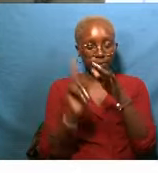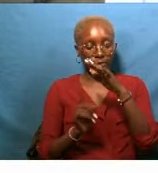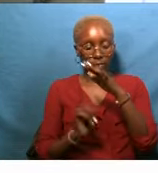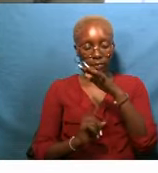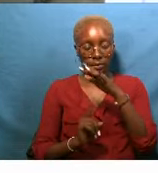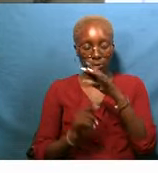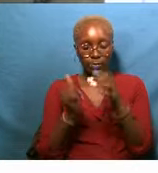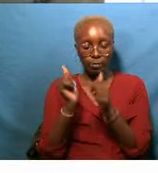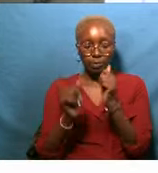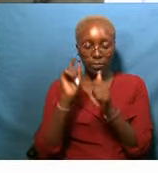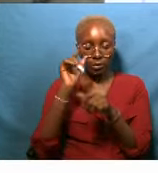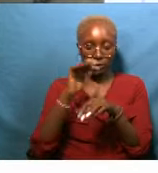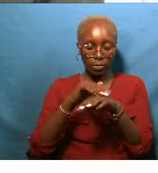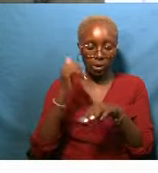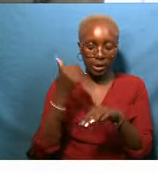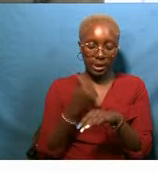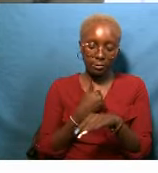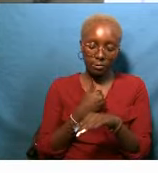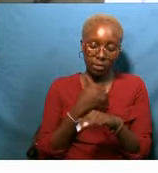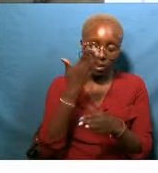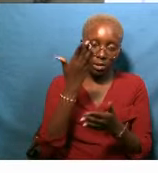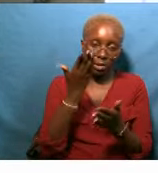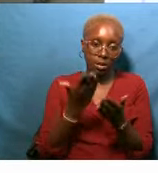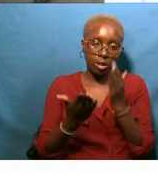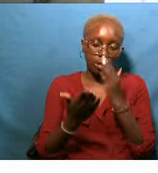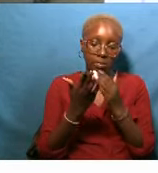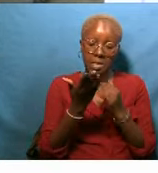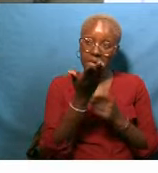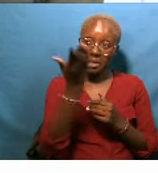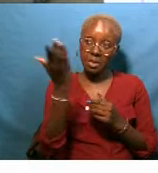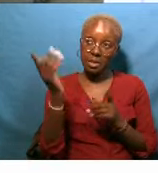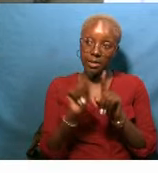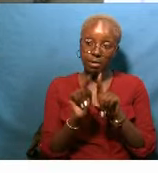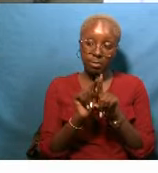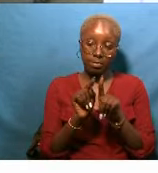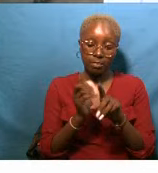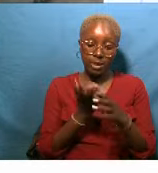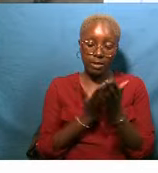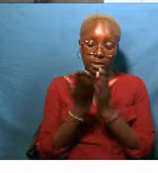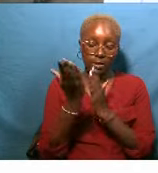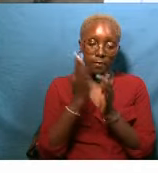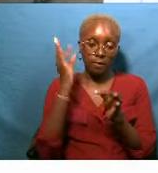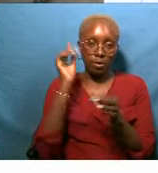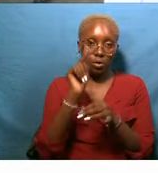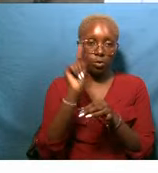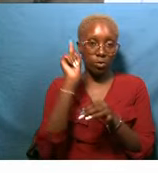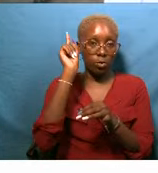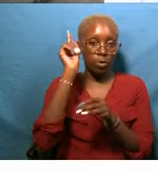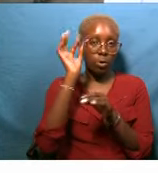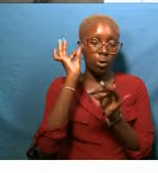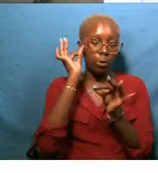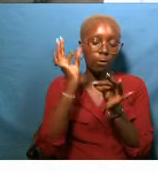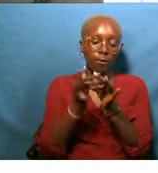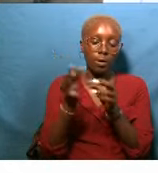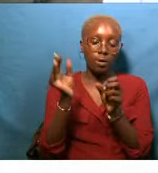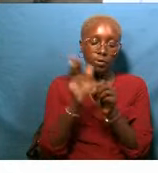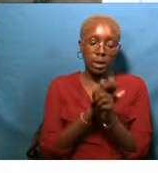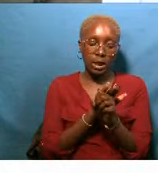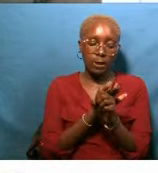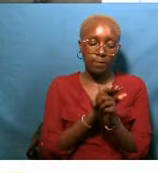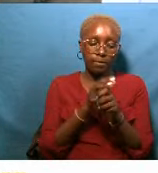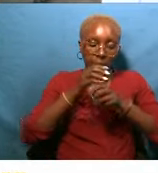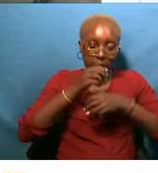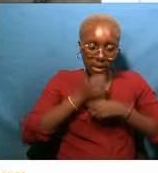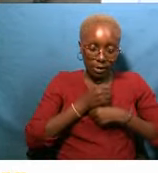called them. May they serve you faithfully and zealously, courageously, all